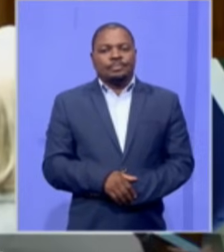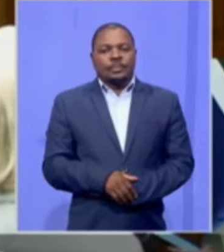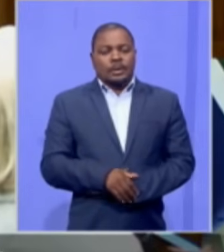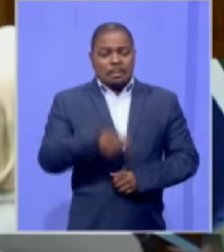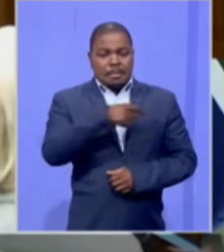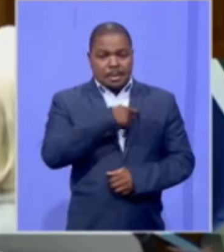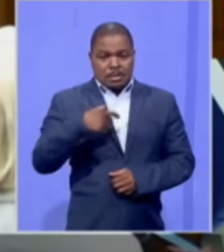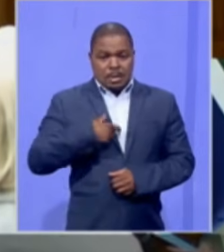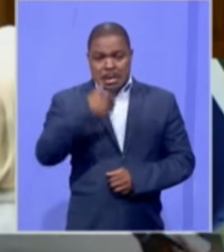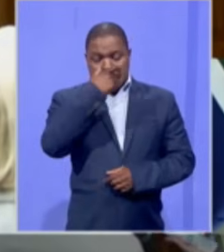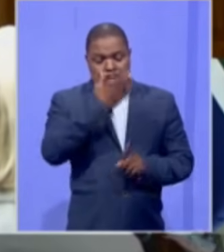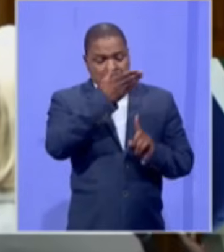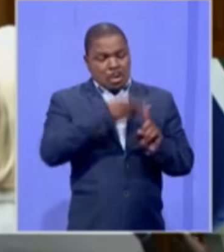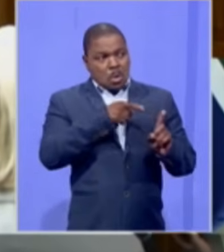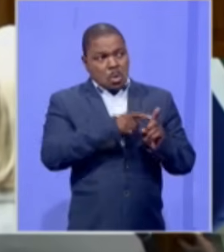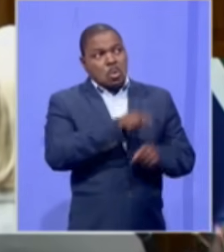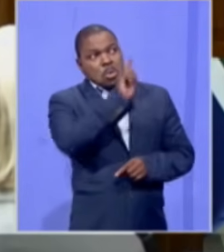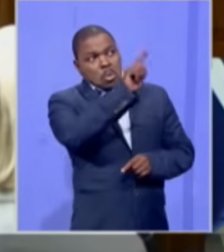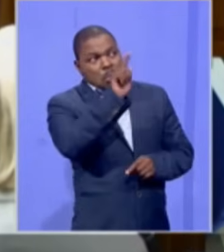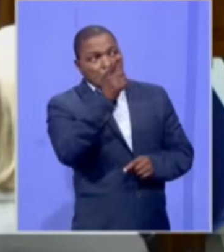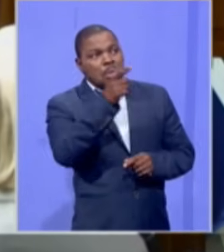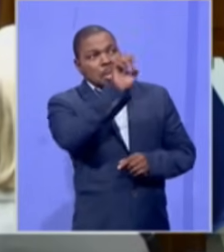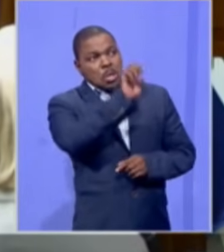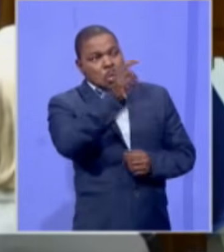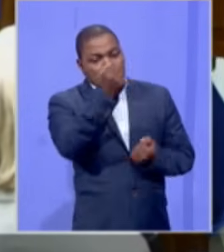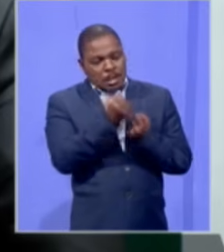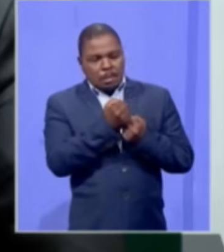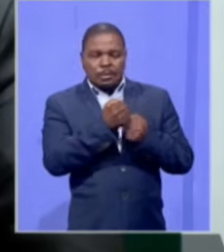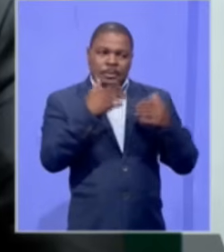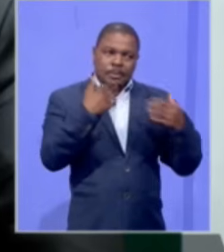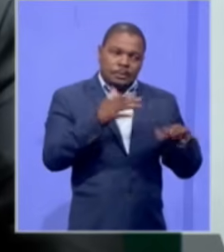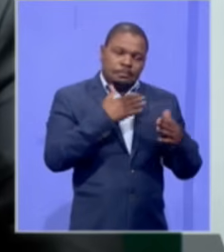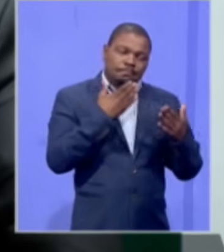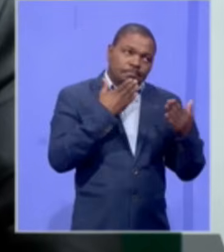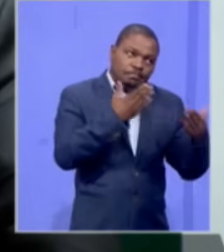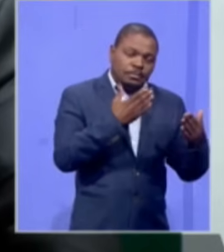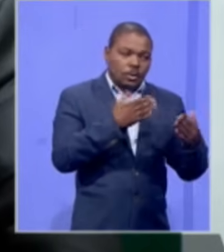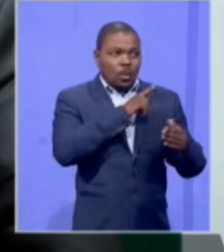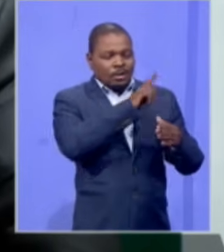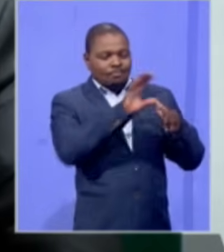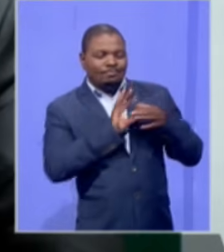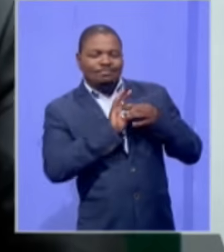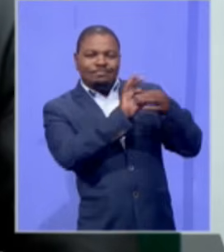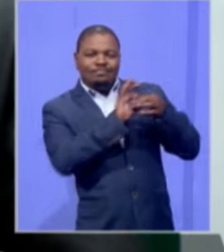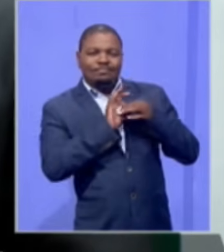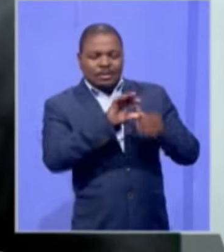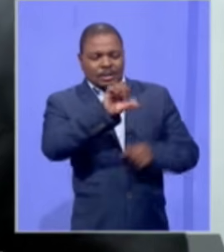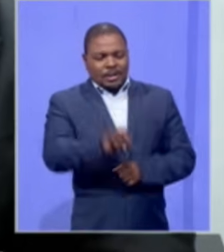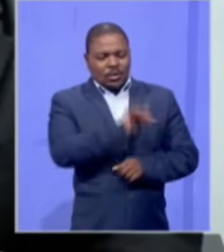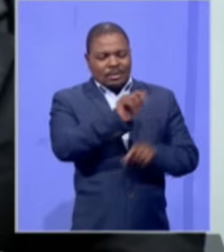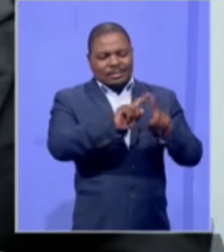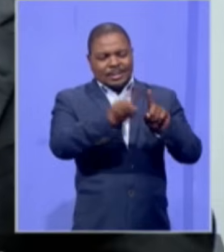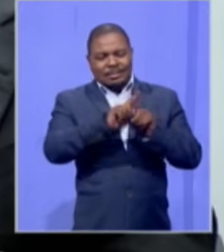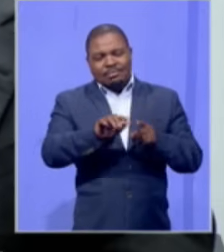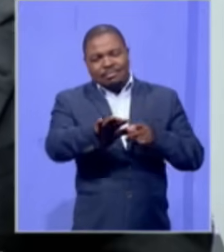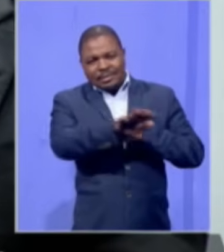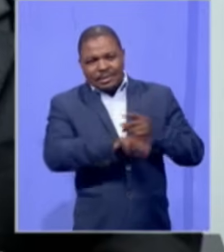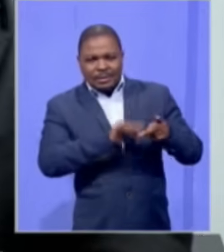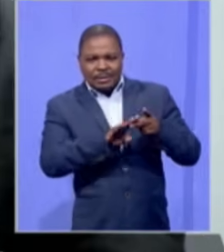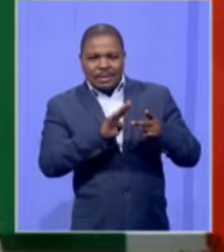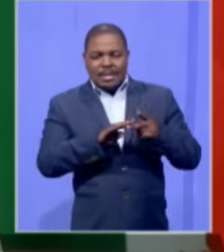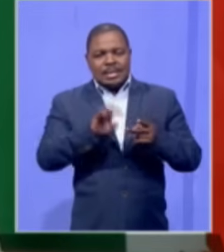Mopresidente Ramaphosa o ananela tshehetso e bontshwang ke mokgatlo wa Europa ho ba le tshebedisano le Afrika Borwa makaleng a fapaneng a kenyeletsang